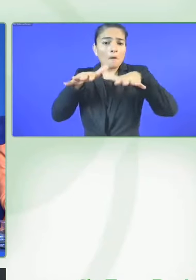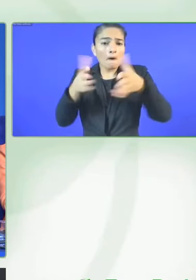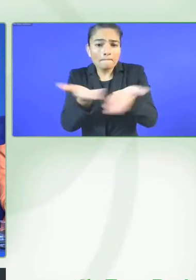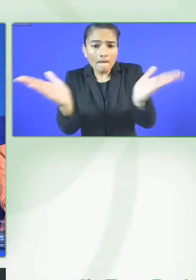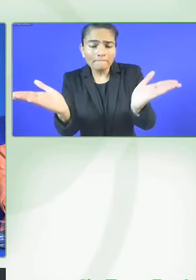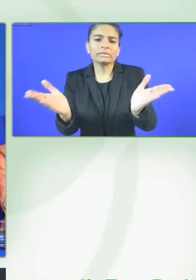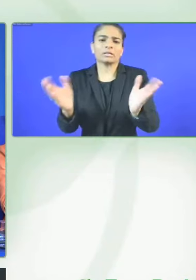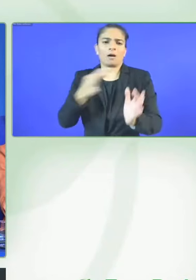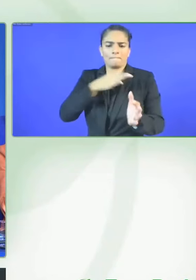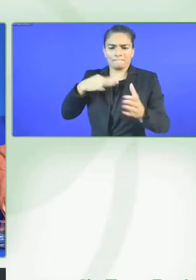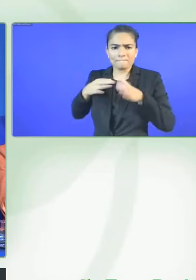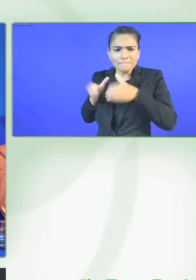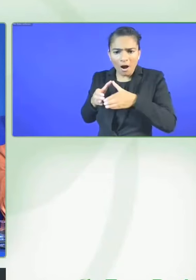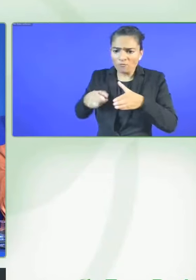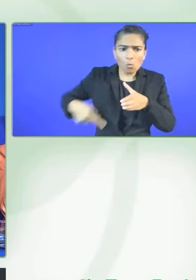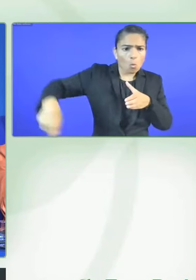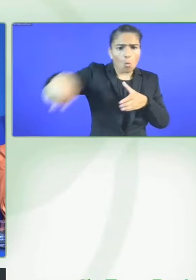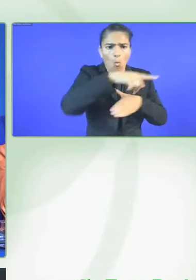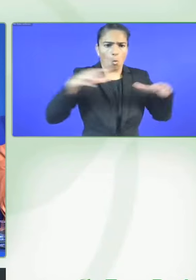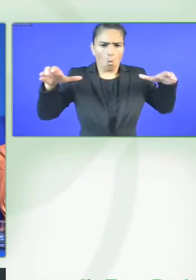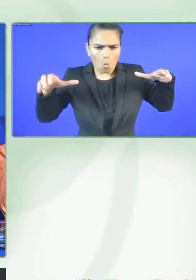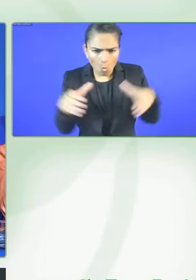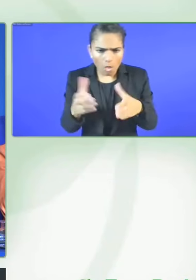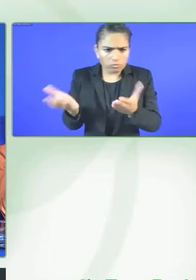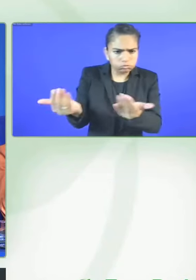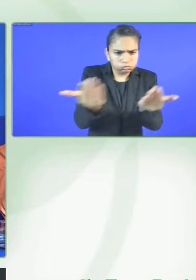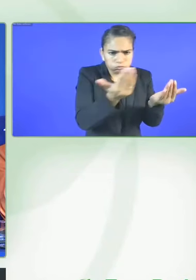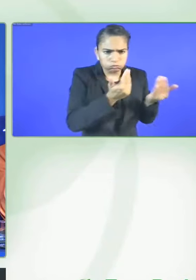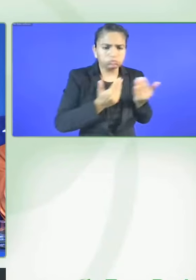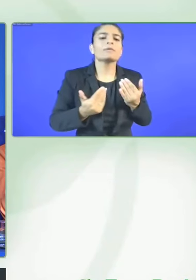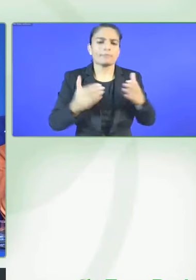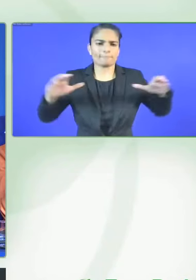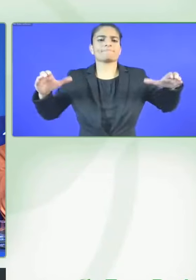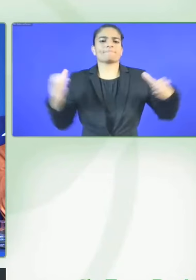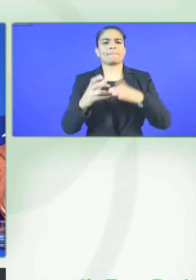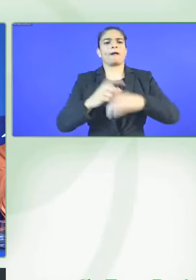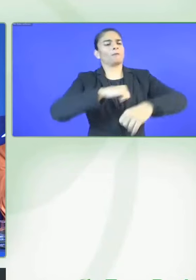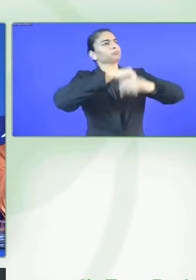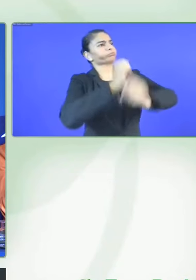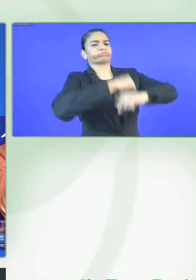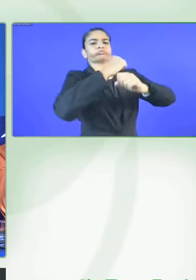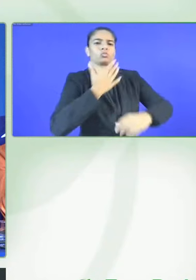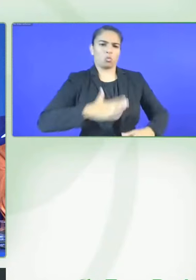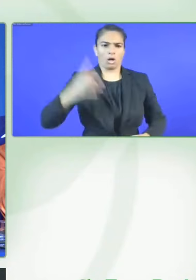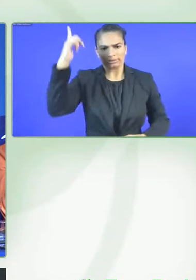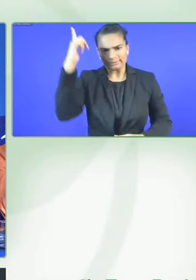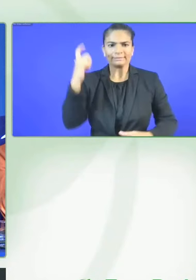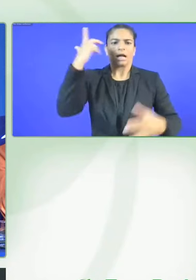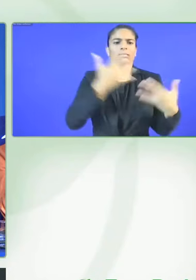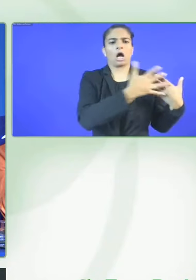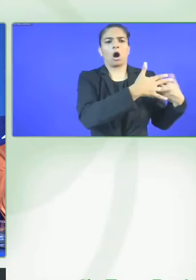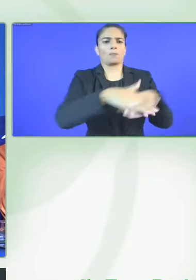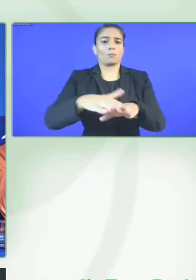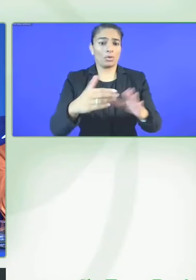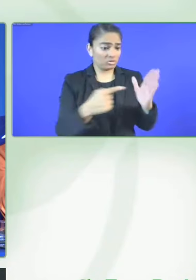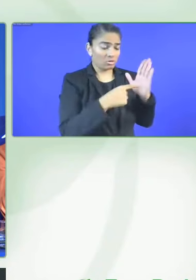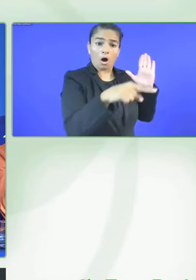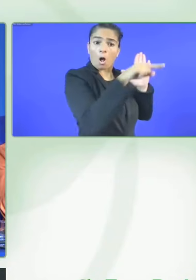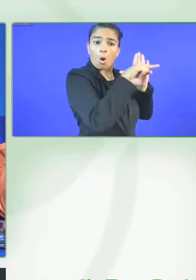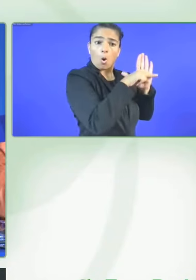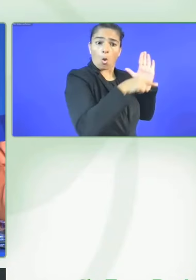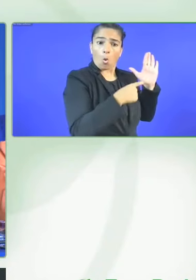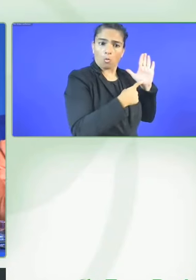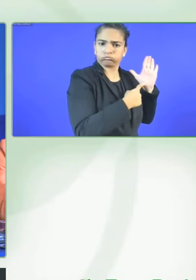improve the obligated parties' understanding of their obligations. We are doing this through several broad public campaigns and